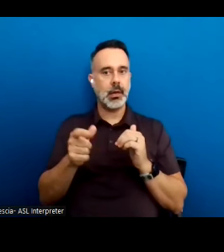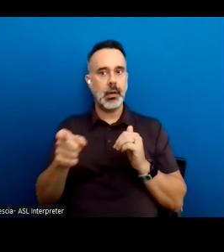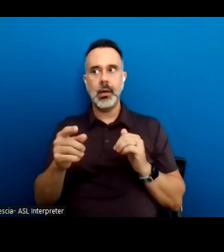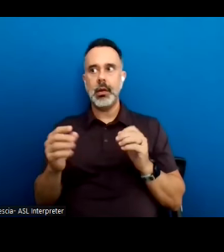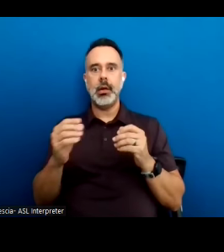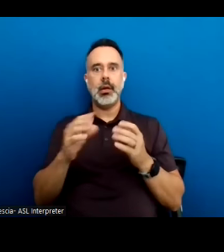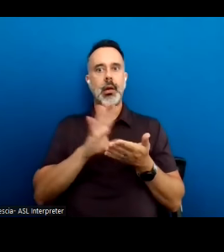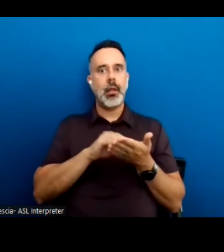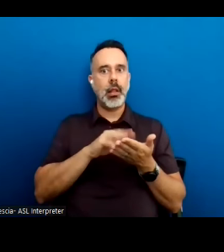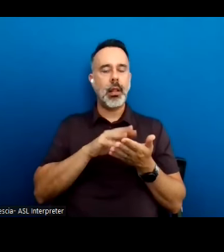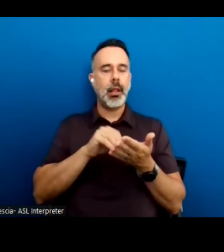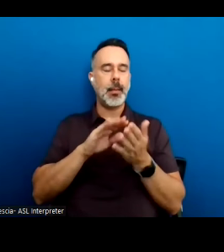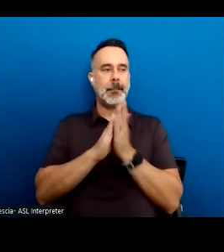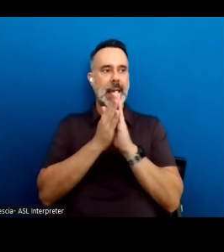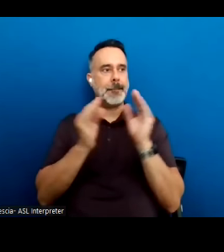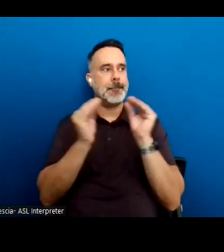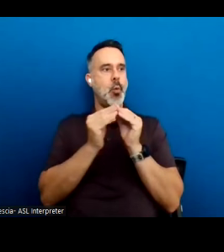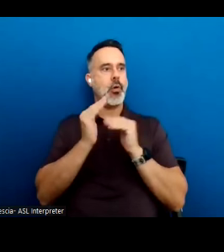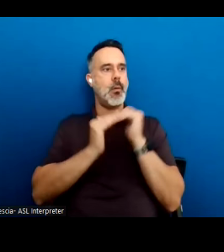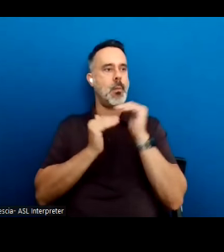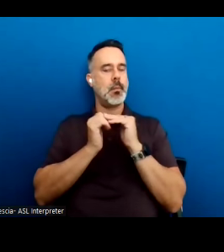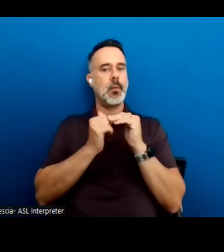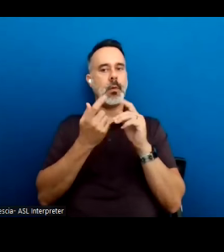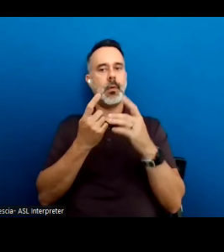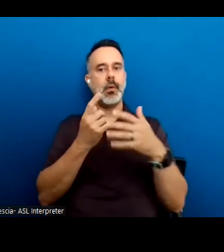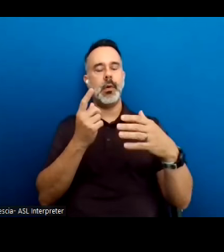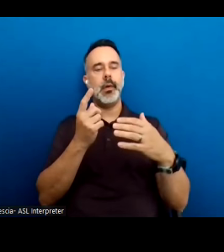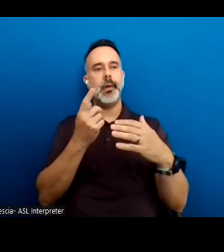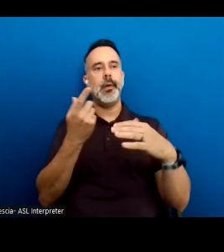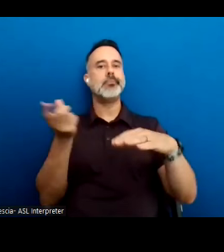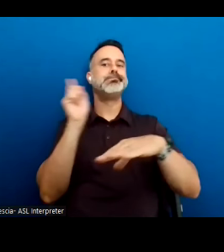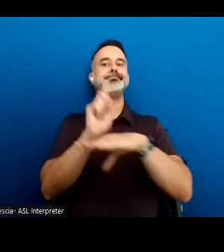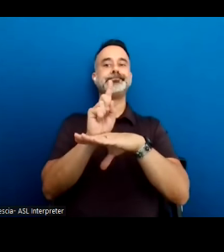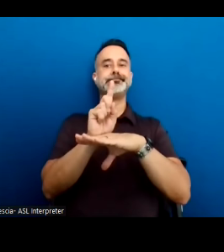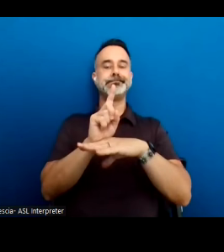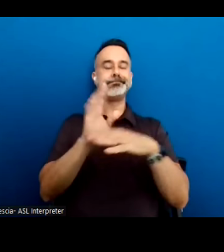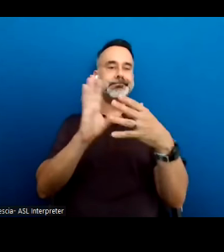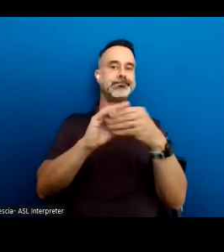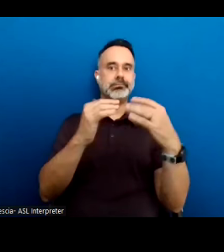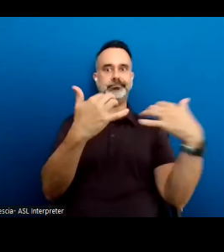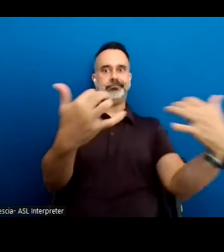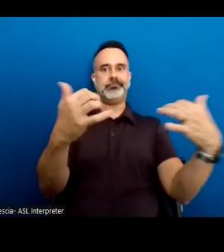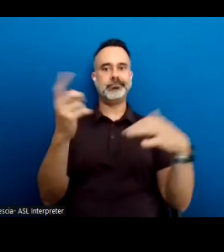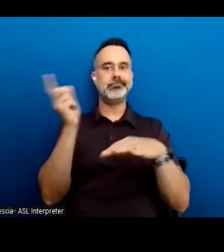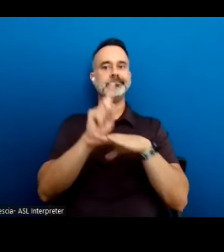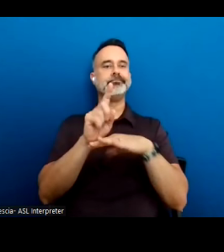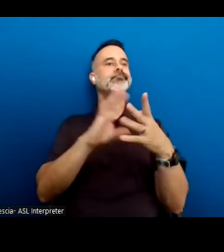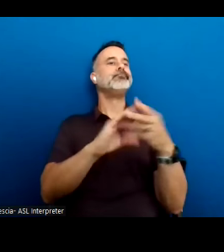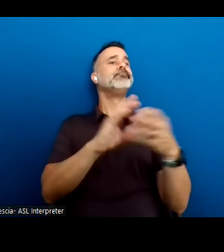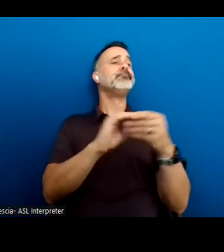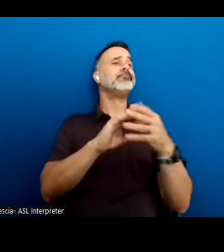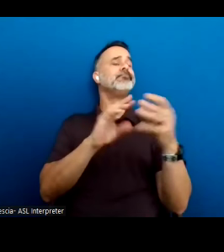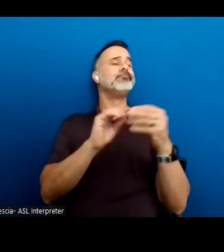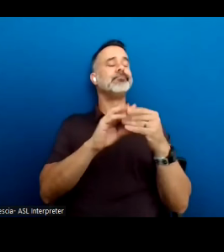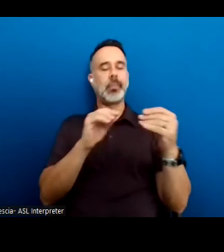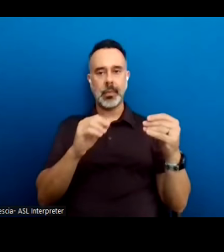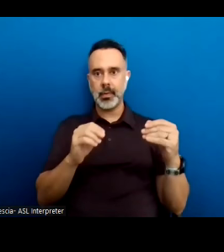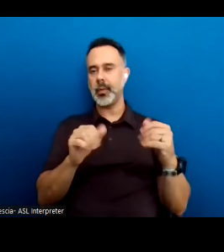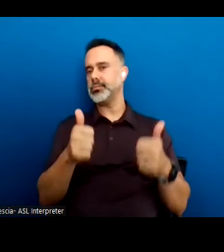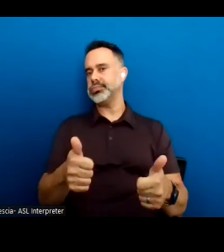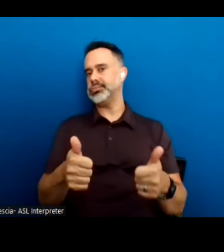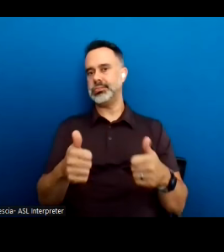people, getting up, talking about themselves a little bit, sharing what their hopes and dreams are with other people. Then when we bring